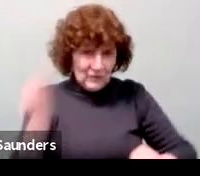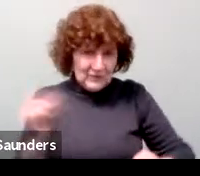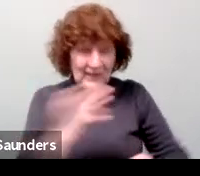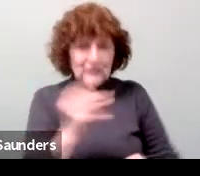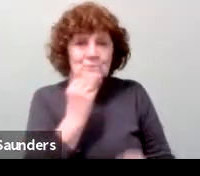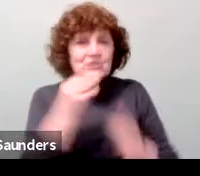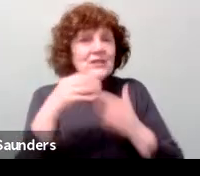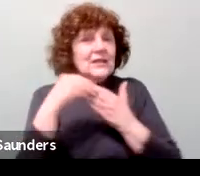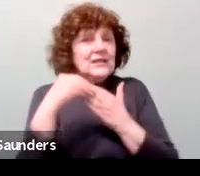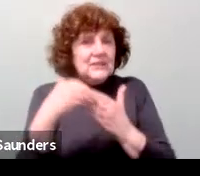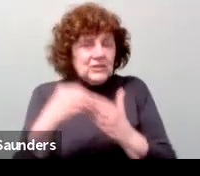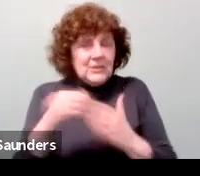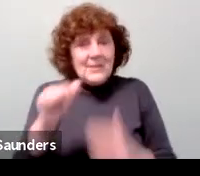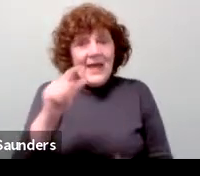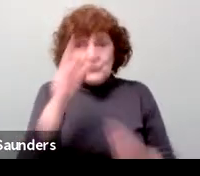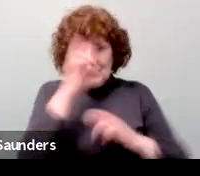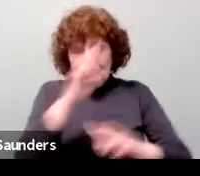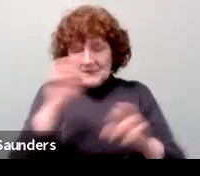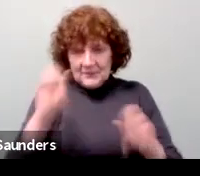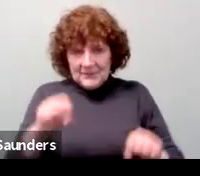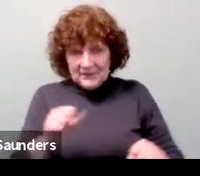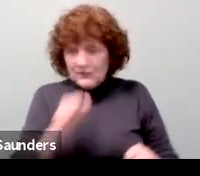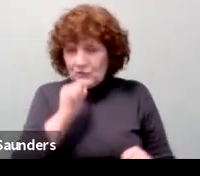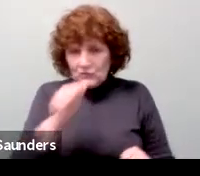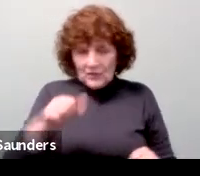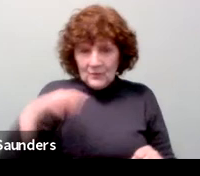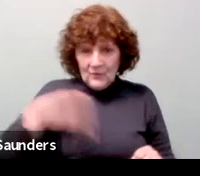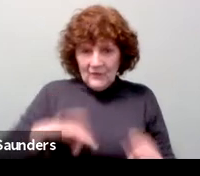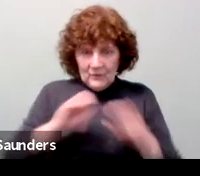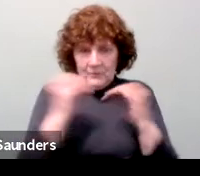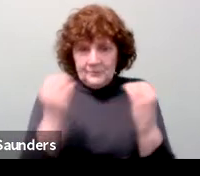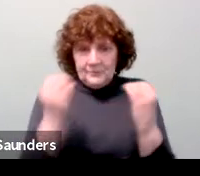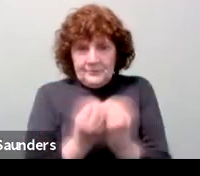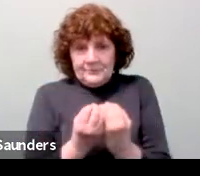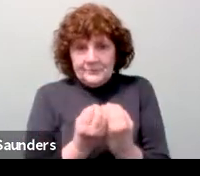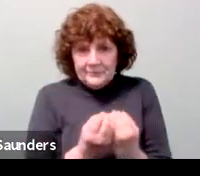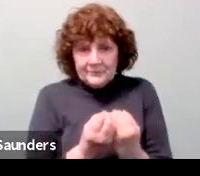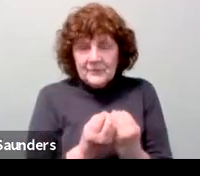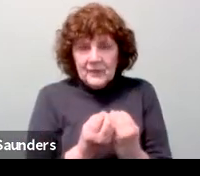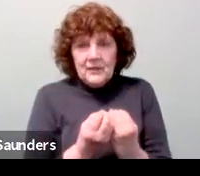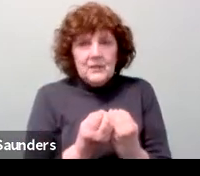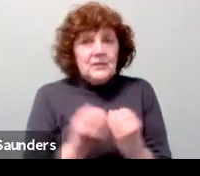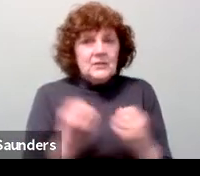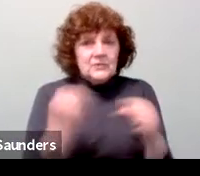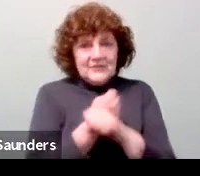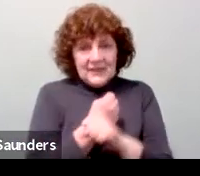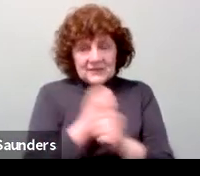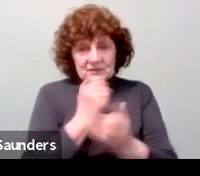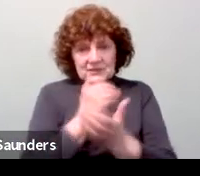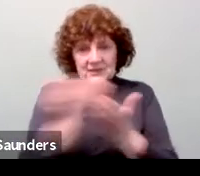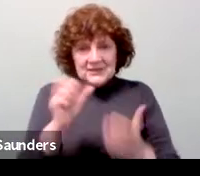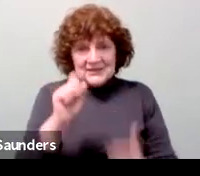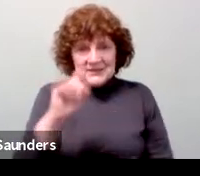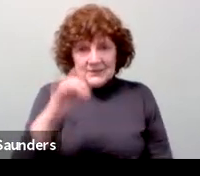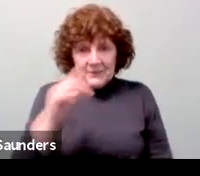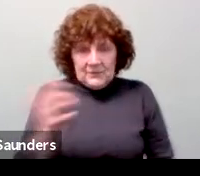at Respectability, a nonprofit organization fighting stigmas and advancing opportunities